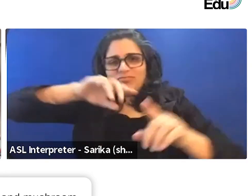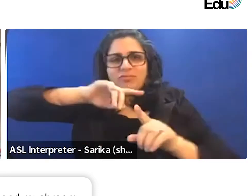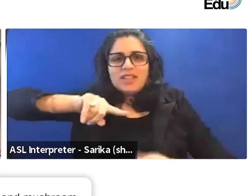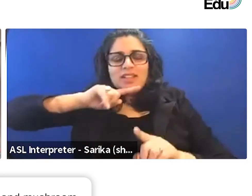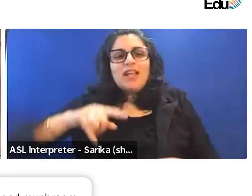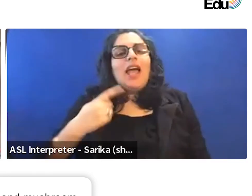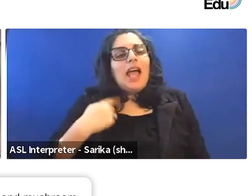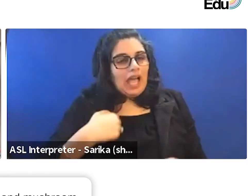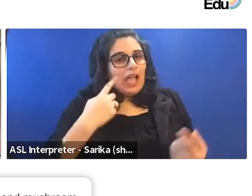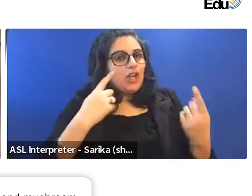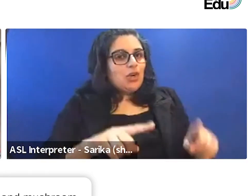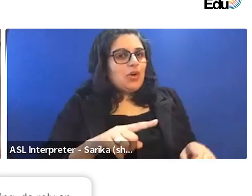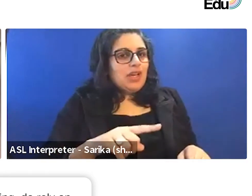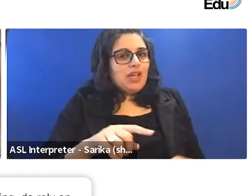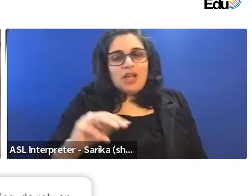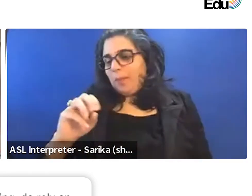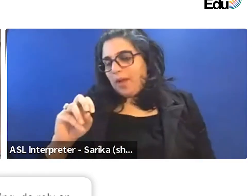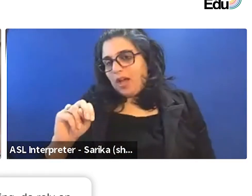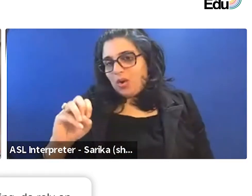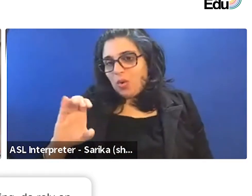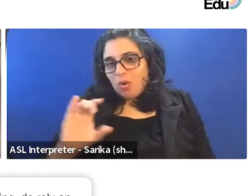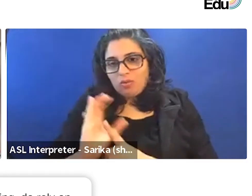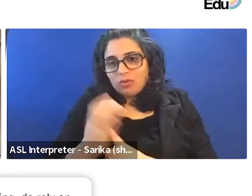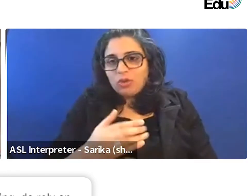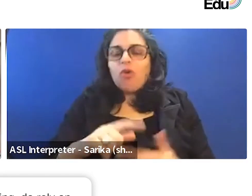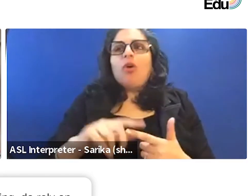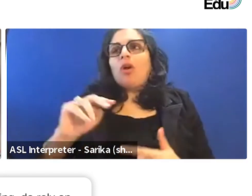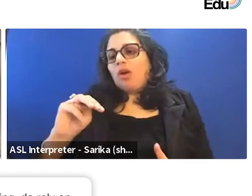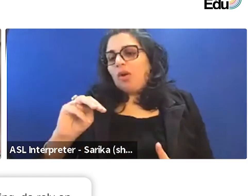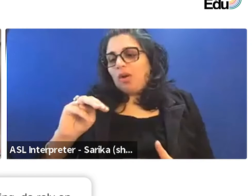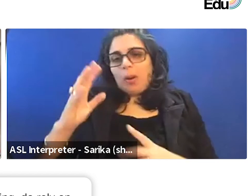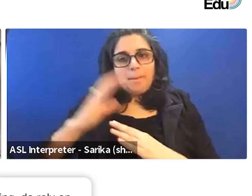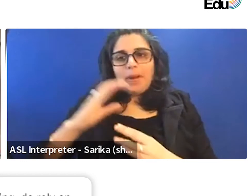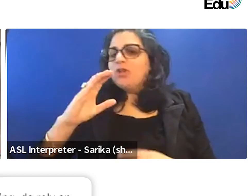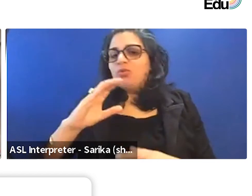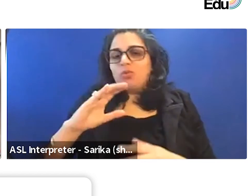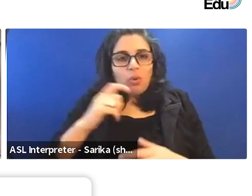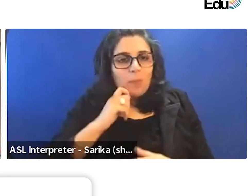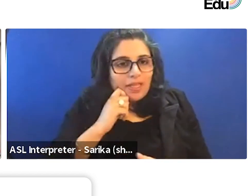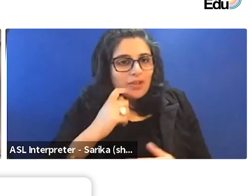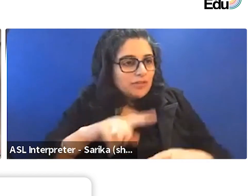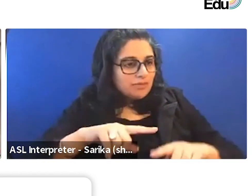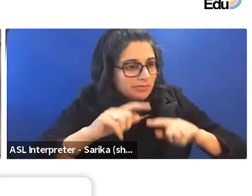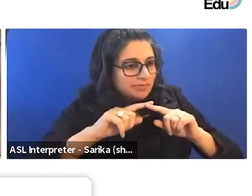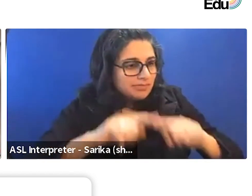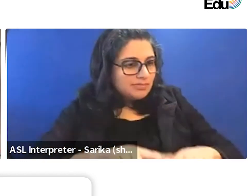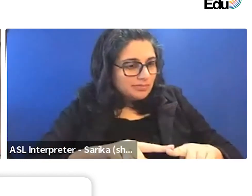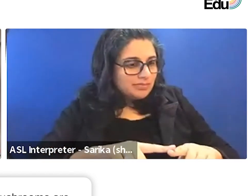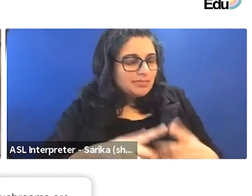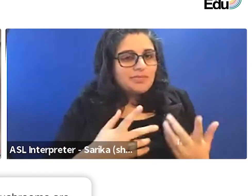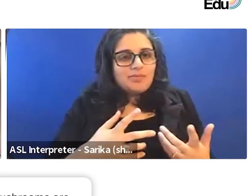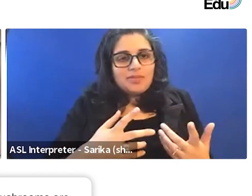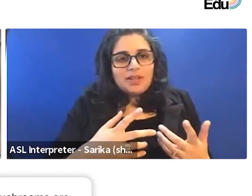monoculture and mushroom leather, although sounds really amazing, do rely on industrial agriculture to being able to scale at